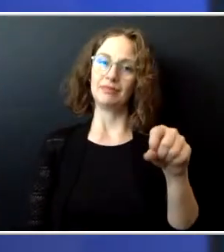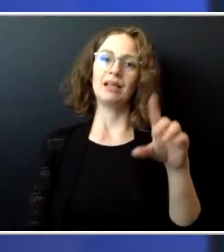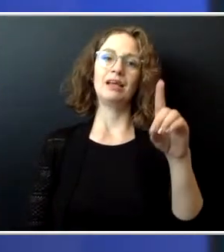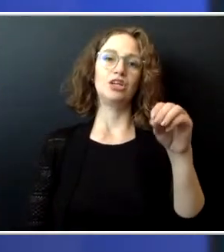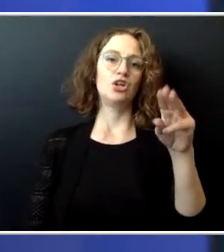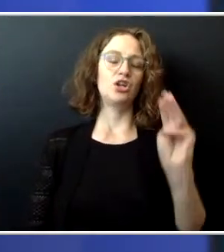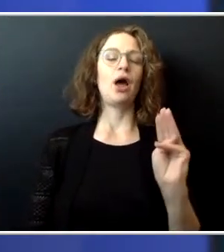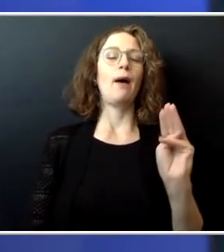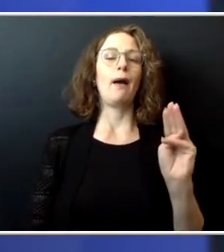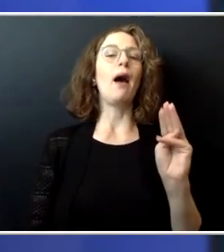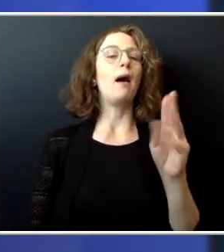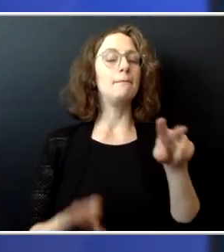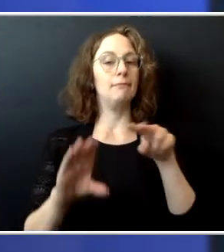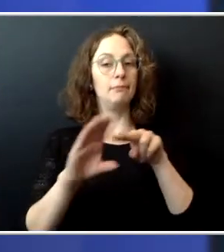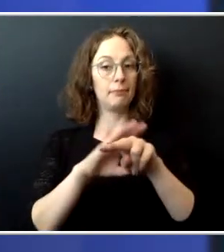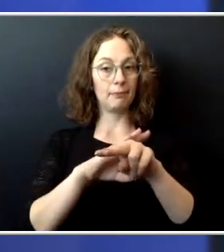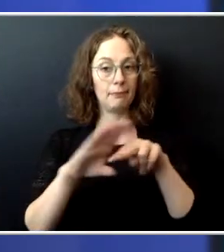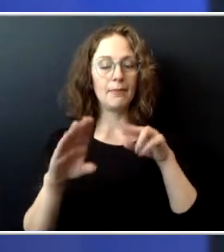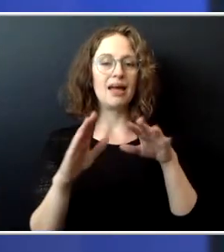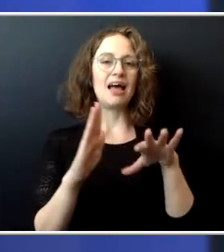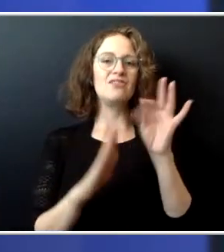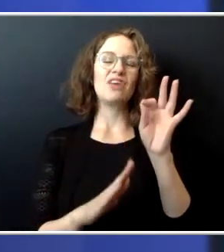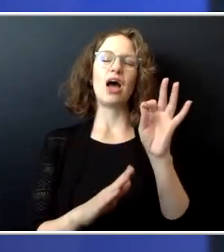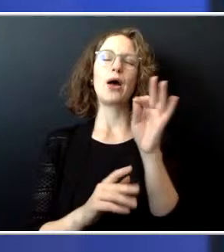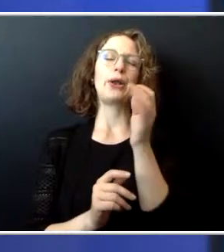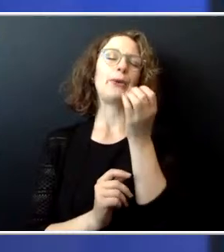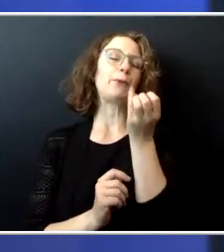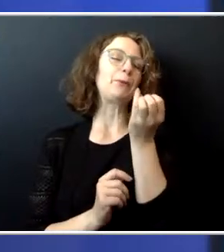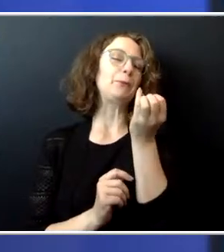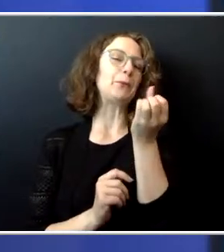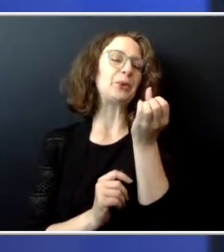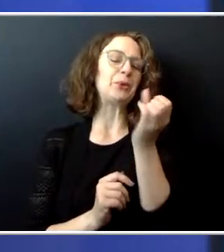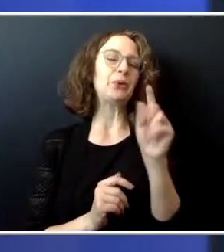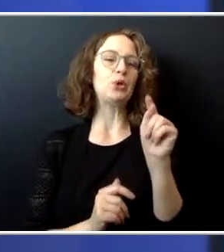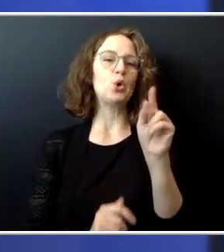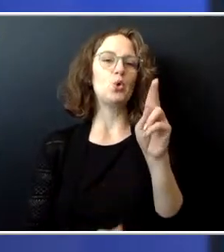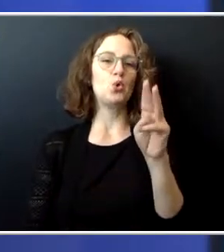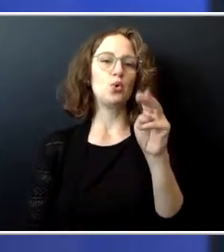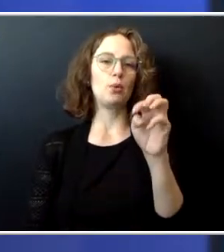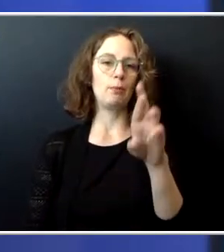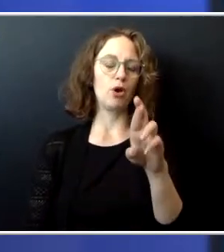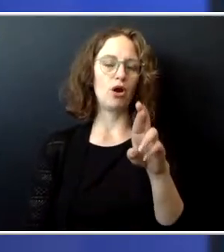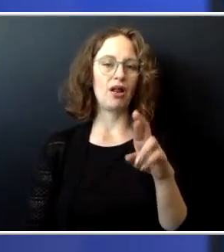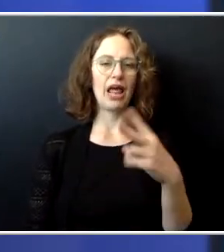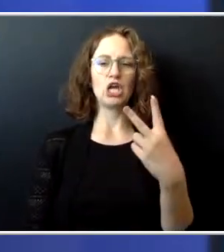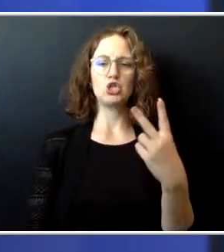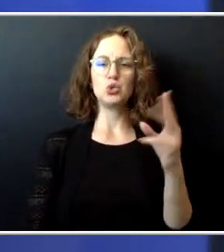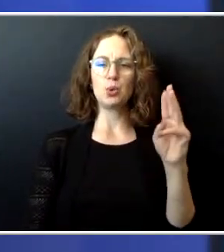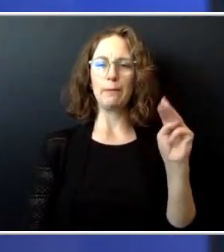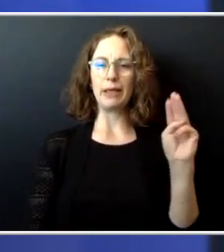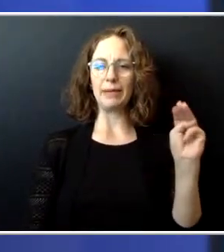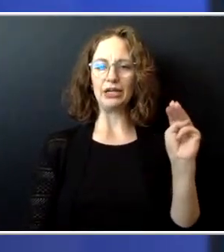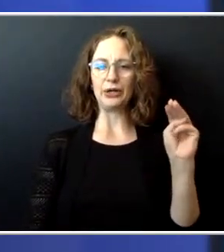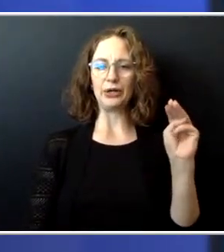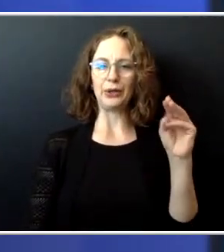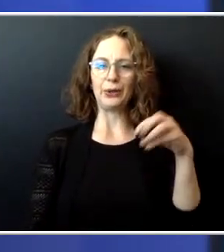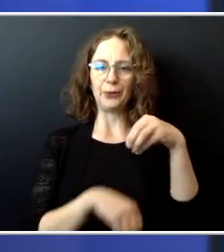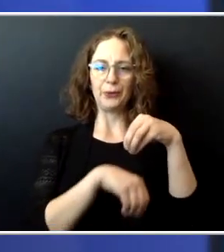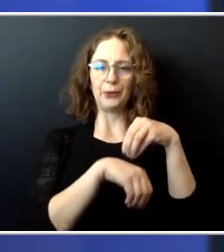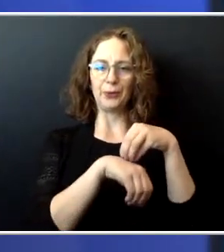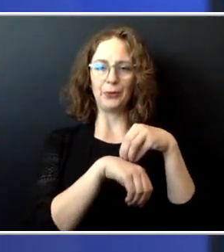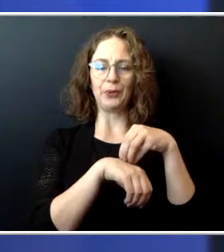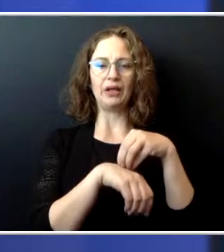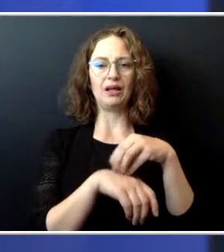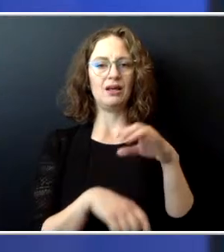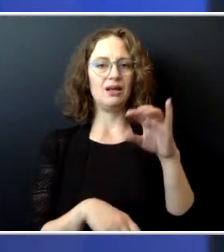2-millimeter lesion in the pituitary, and that's not it for her because if the tumor was not obvious, I have